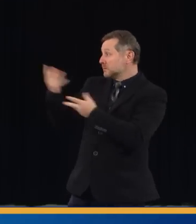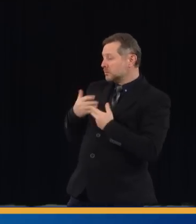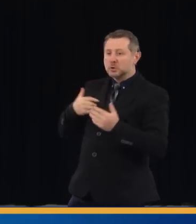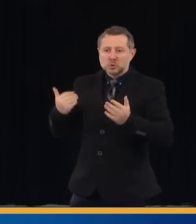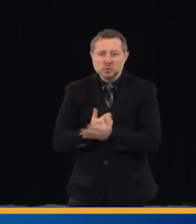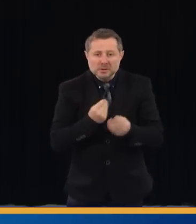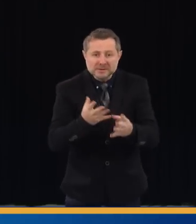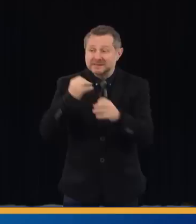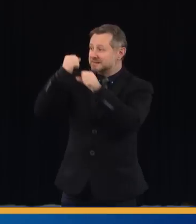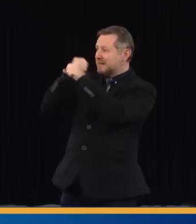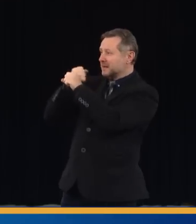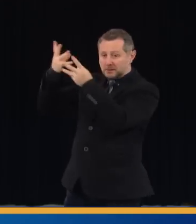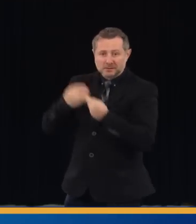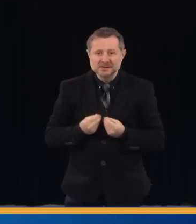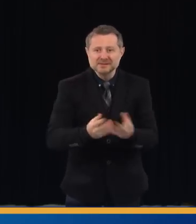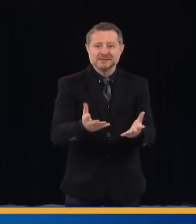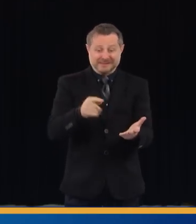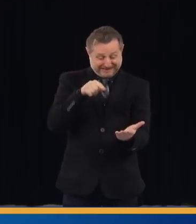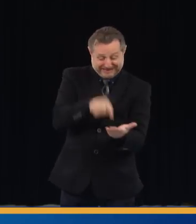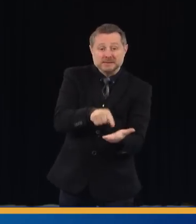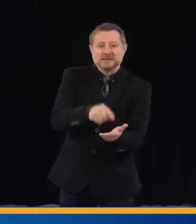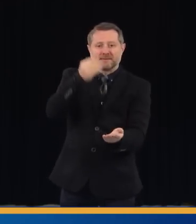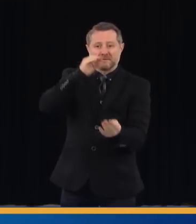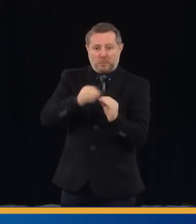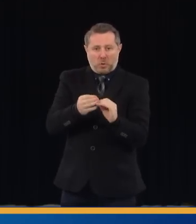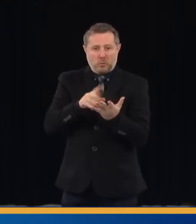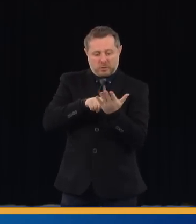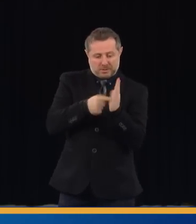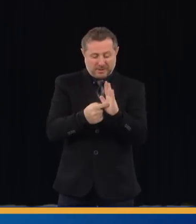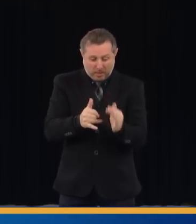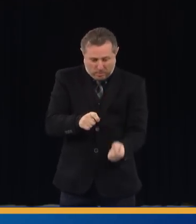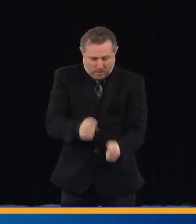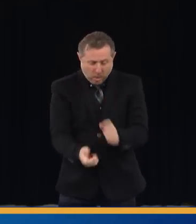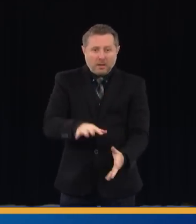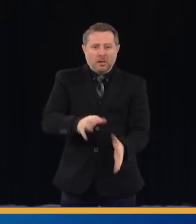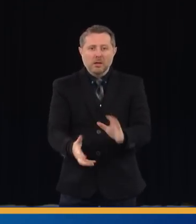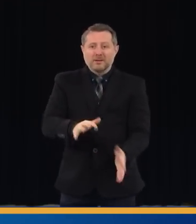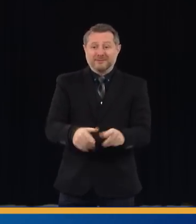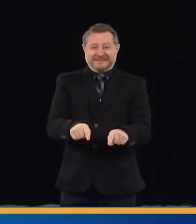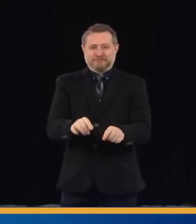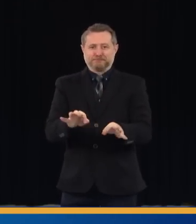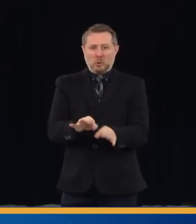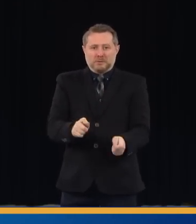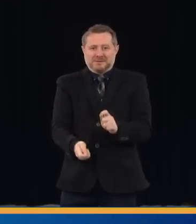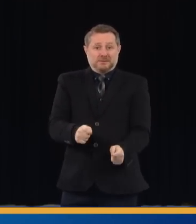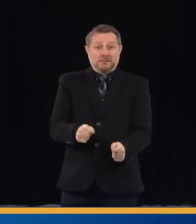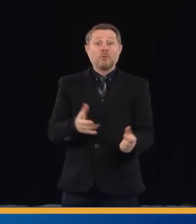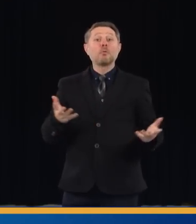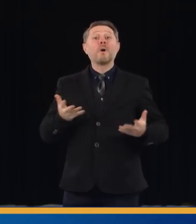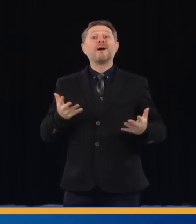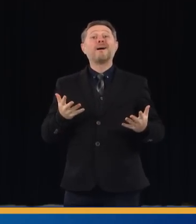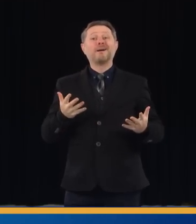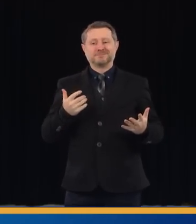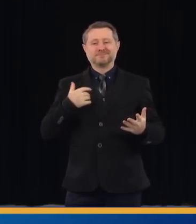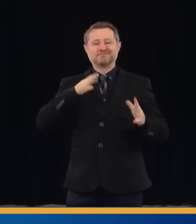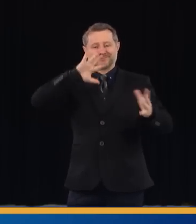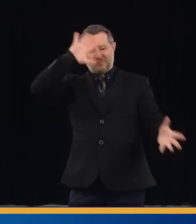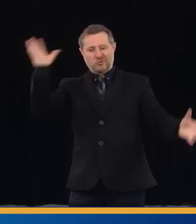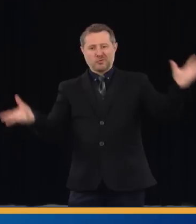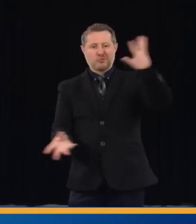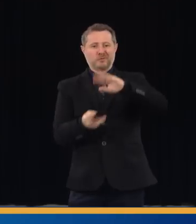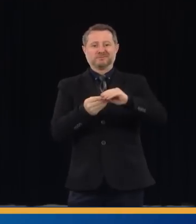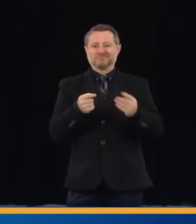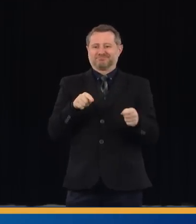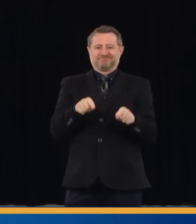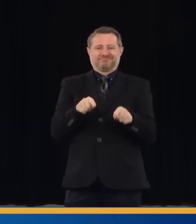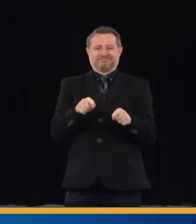the model, and they refine the model. And basically, we then have a composite model, because you have